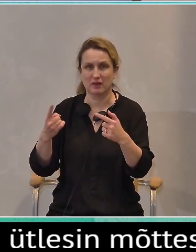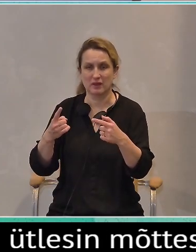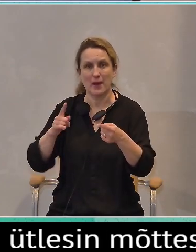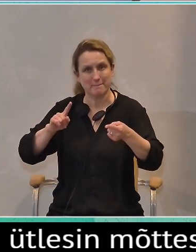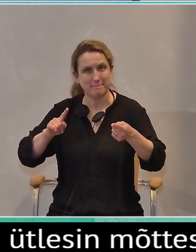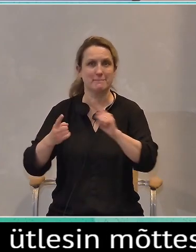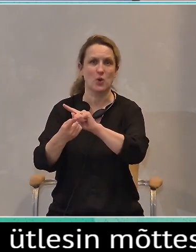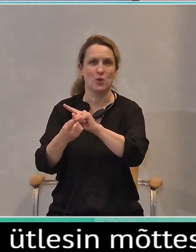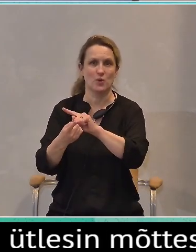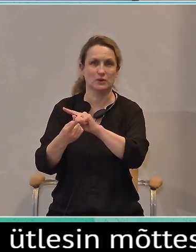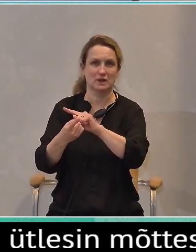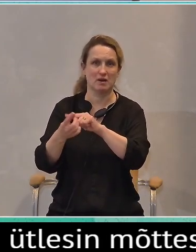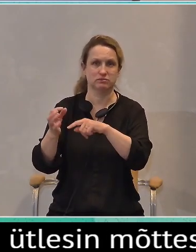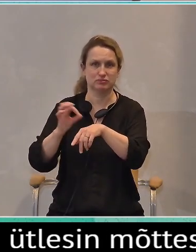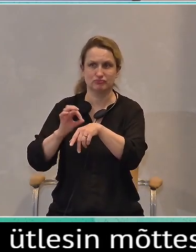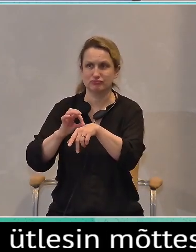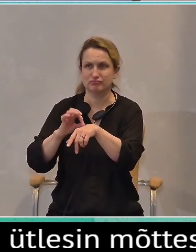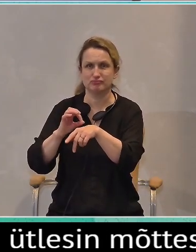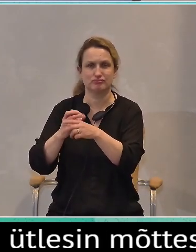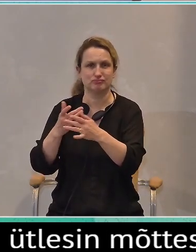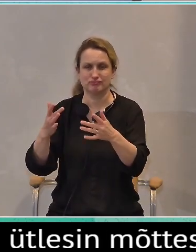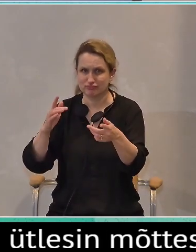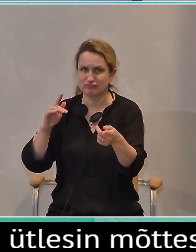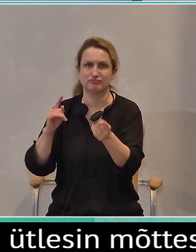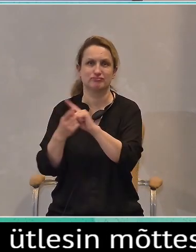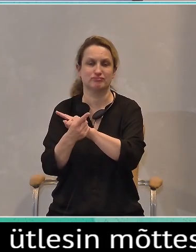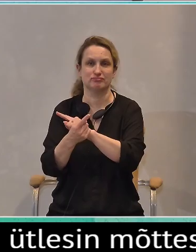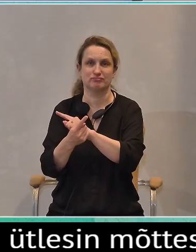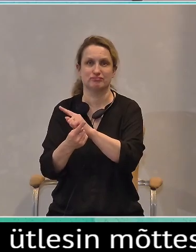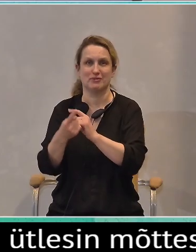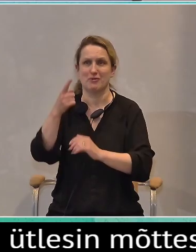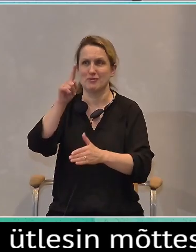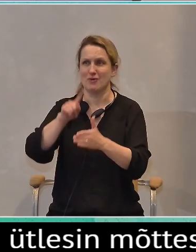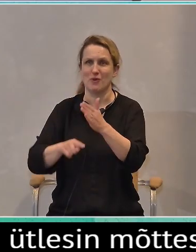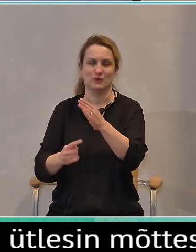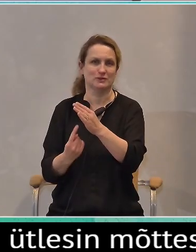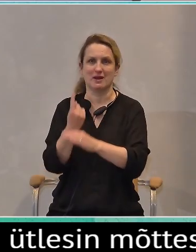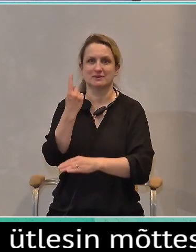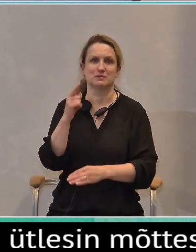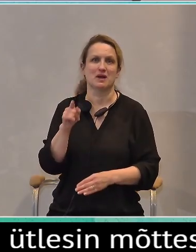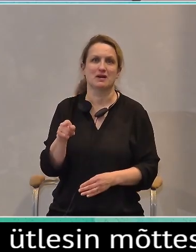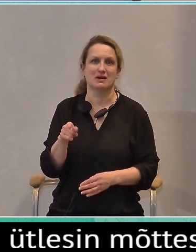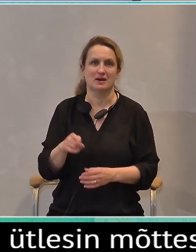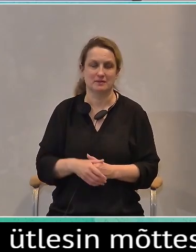could turn the tide of the disease rather than manage the symptoms.